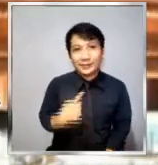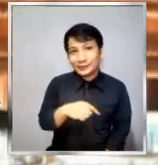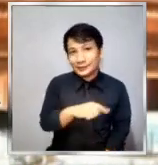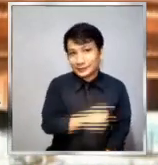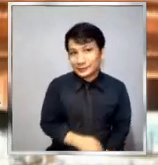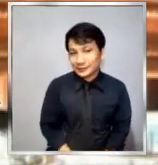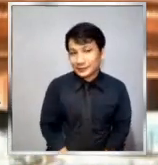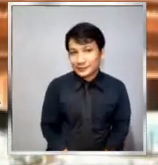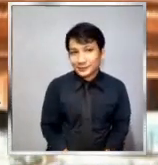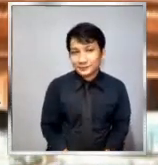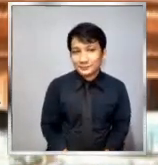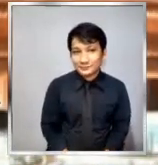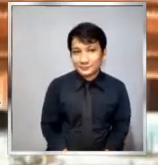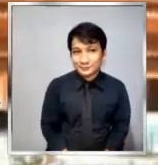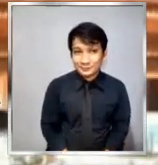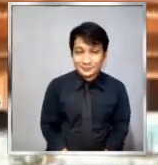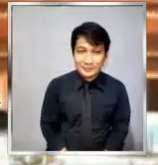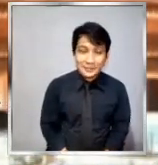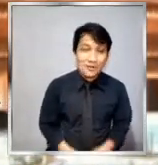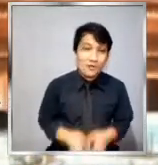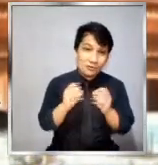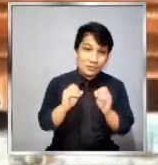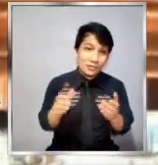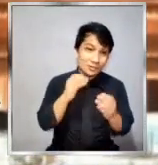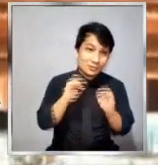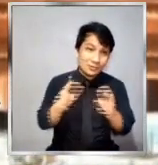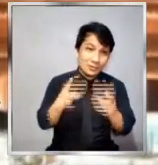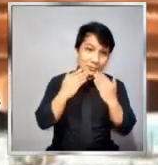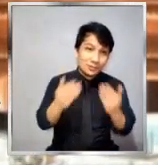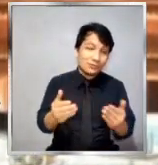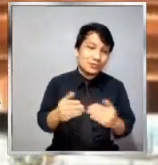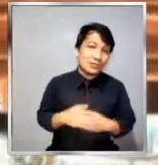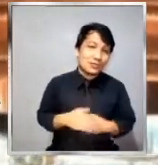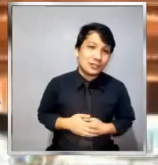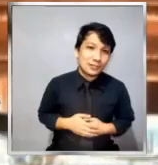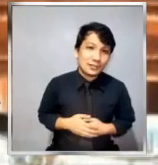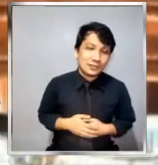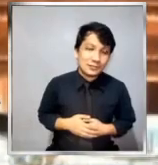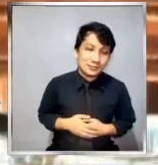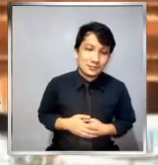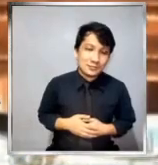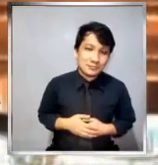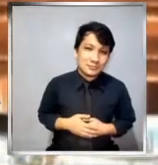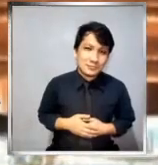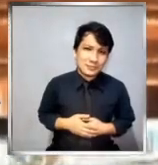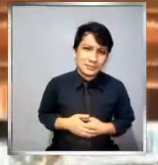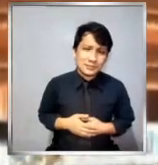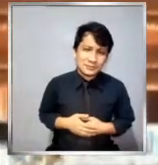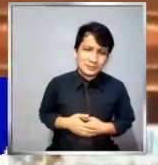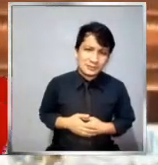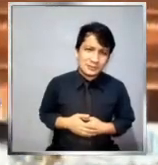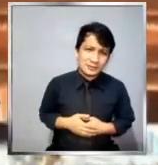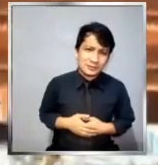Okay, thank you and magandang gabi sa inyo.